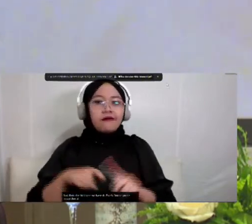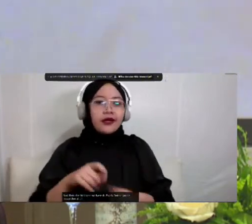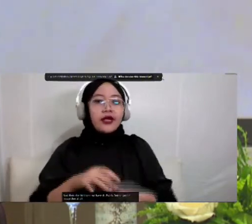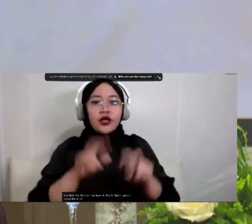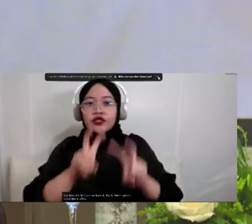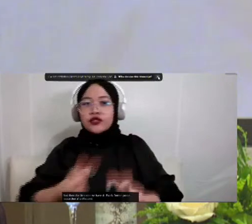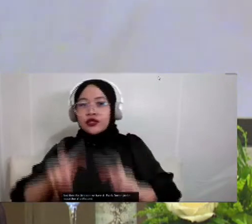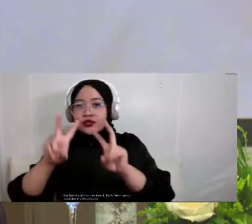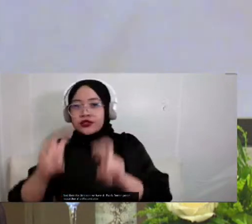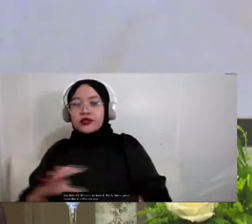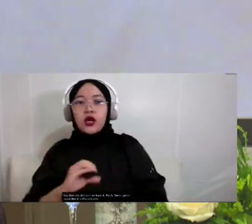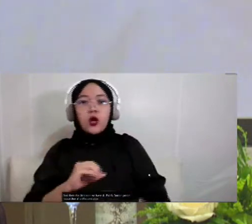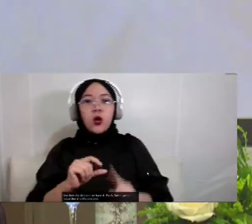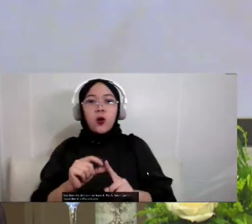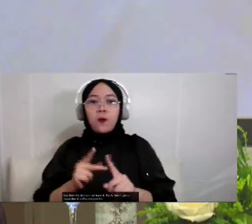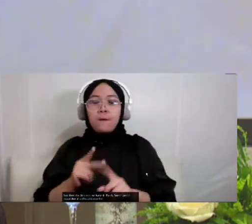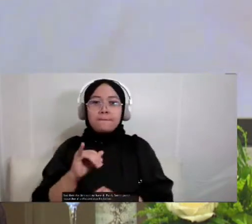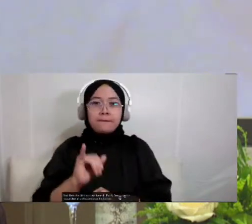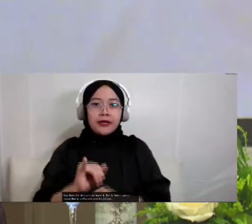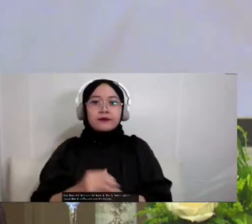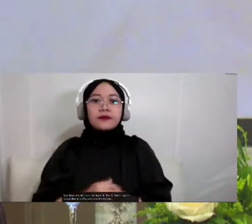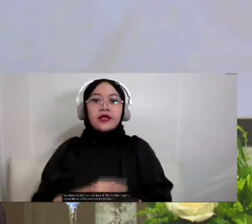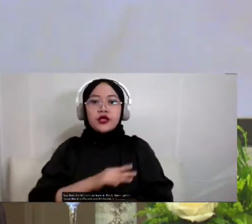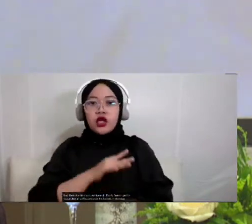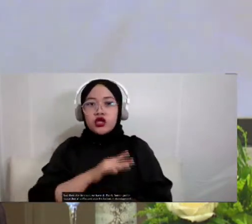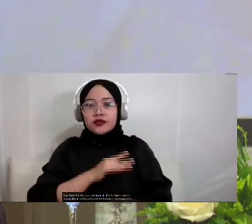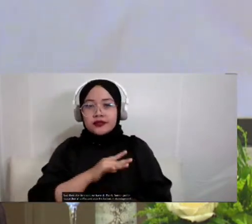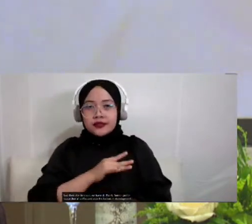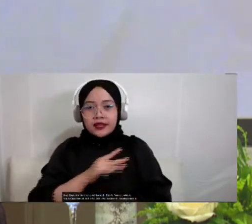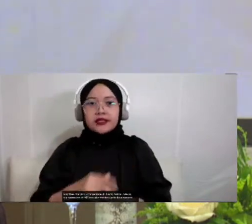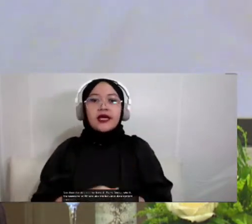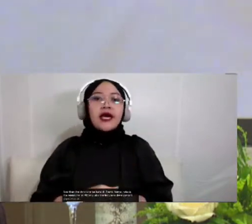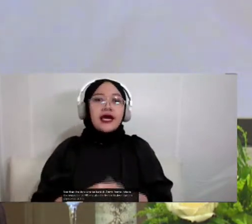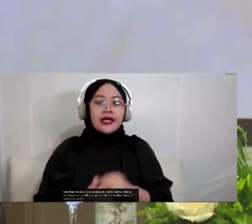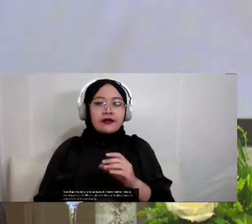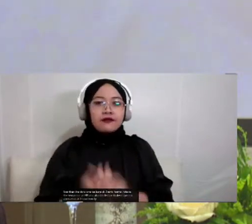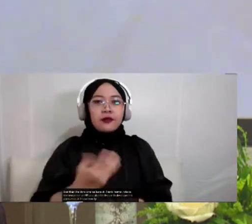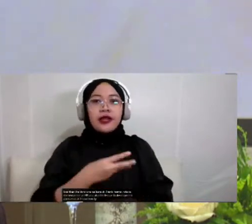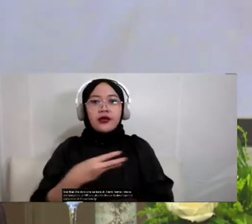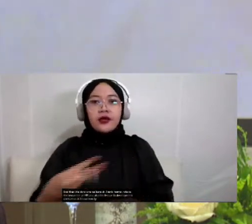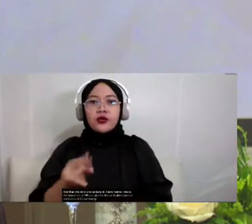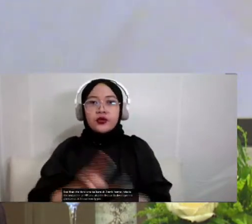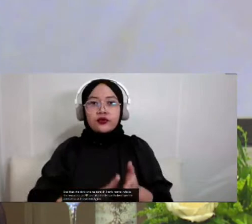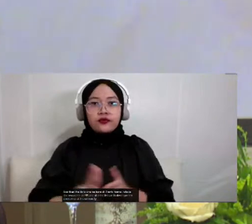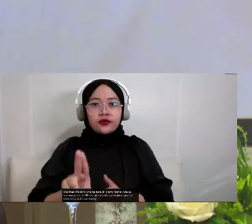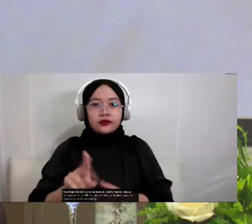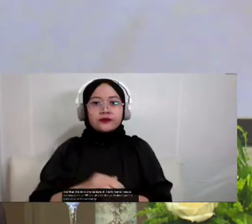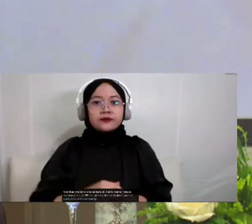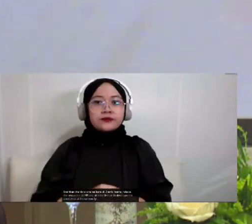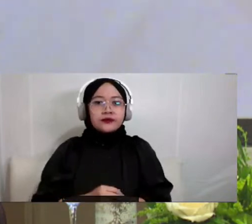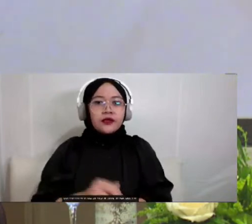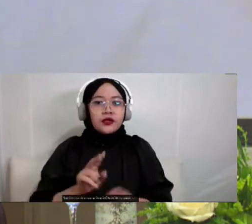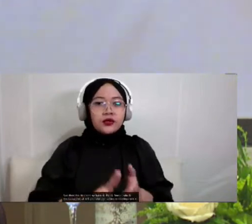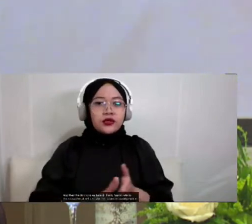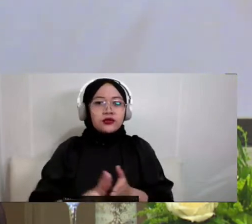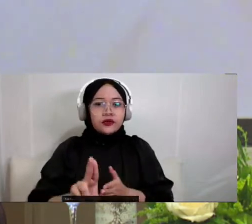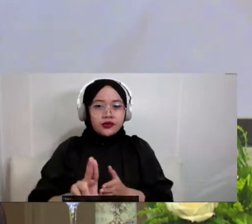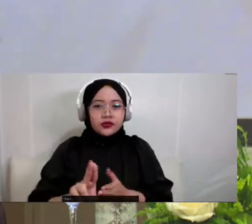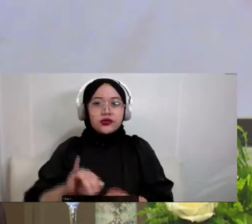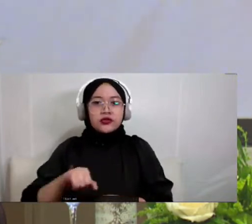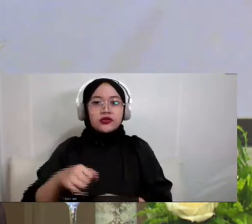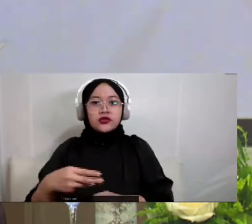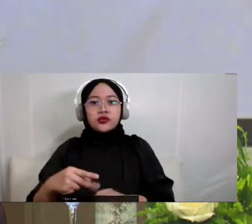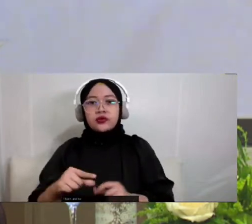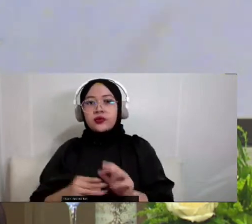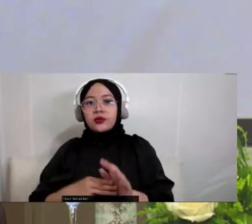and also the lecturer in development economics at the University Jaume I, Spain. And our